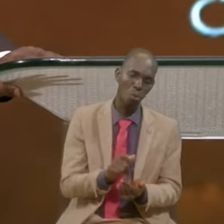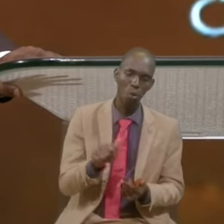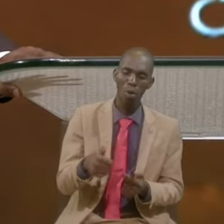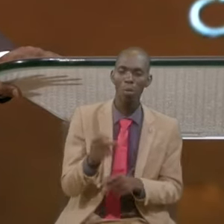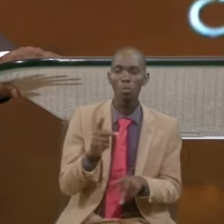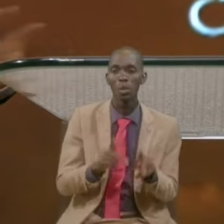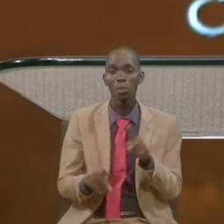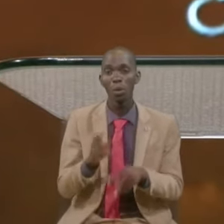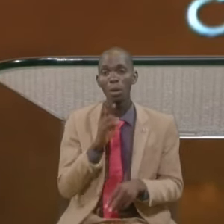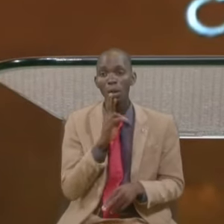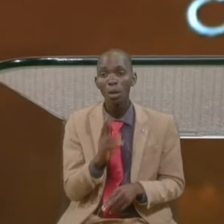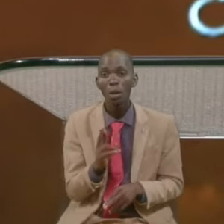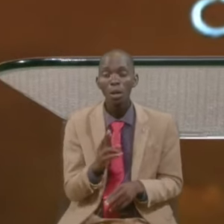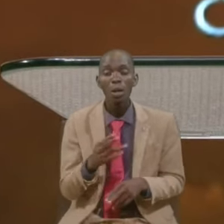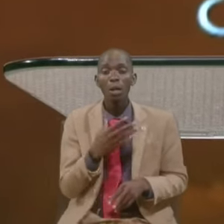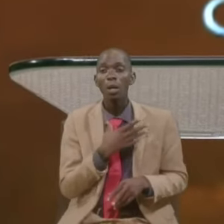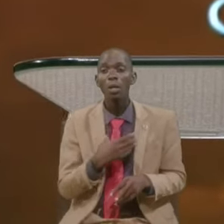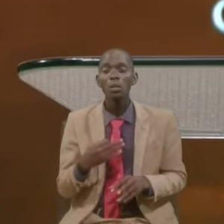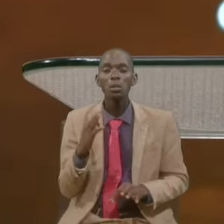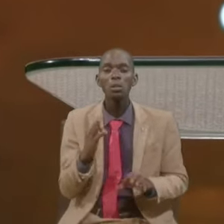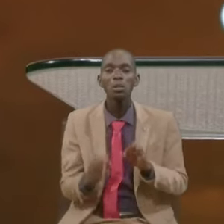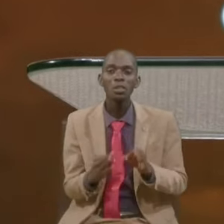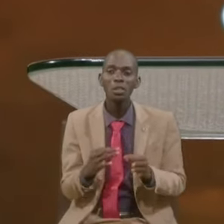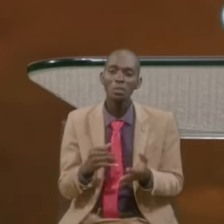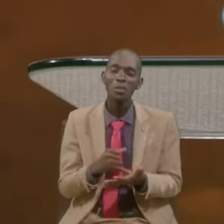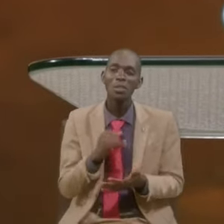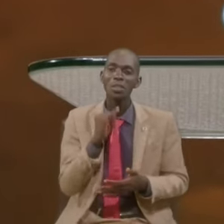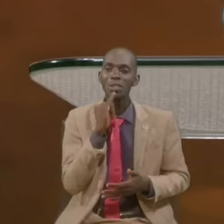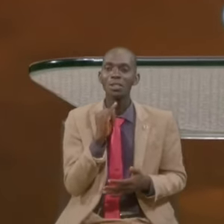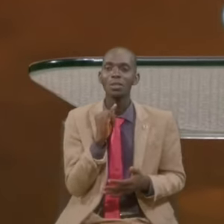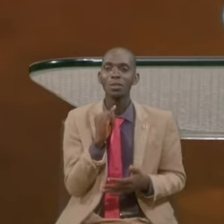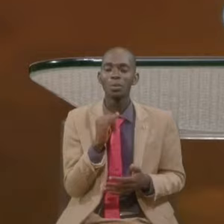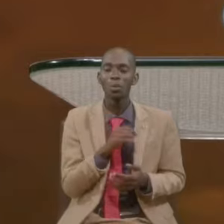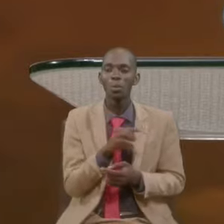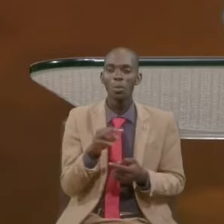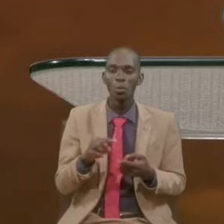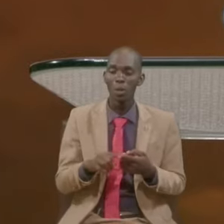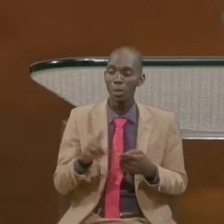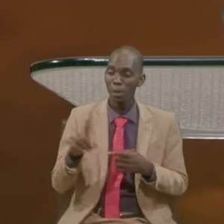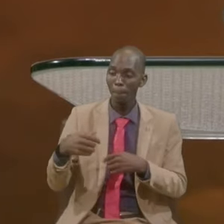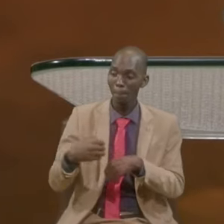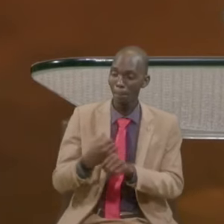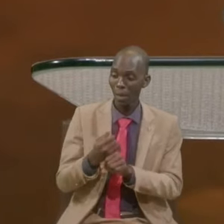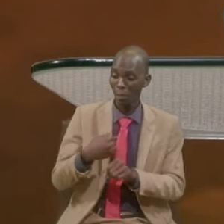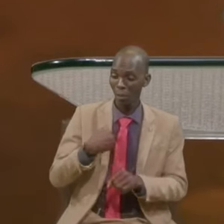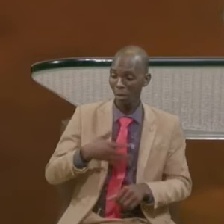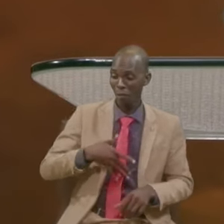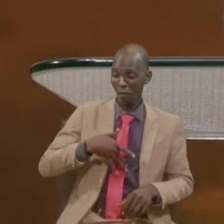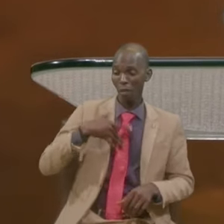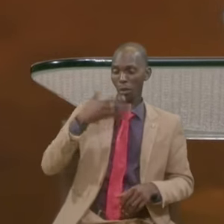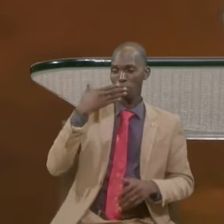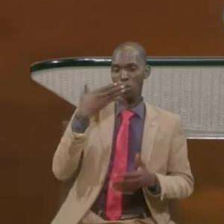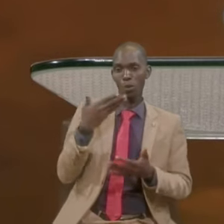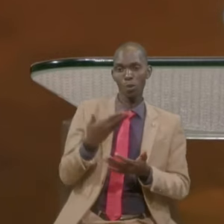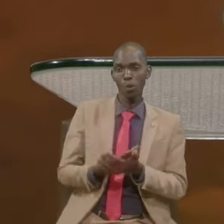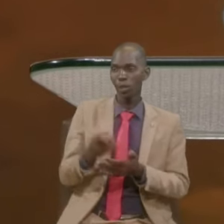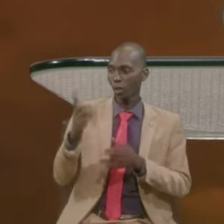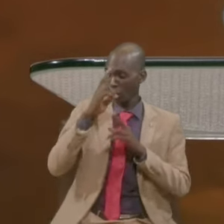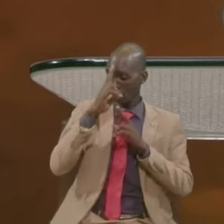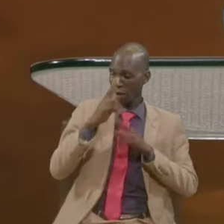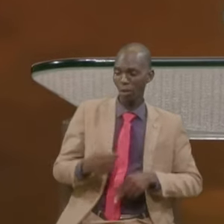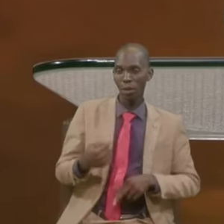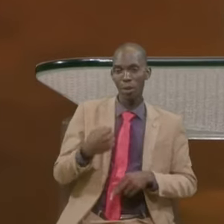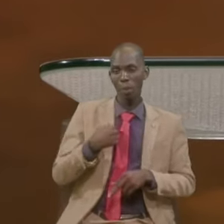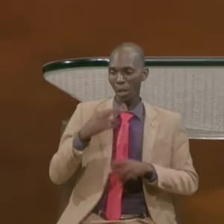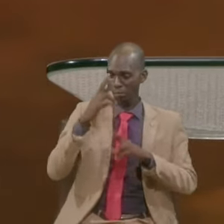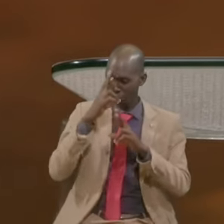people are, and if it's when you know, he makes me feel good, he honors me, he